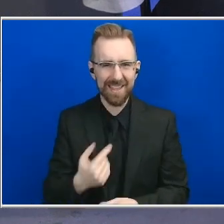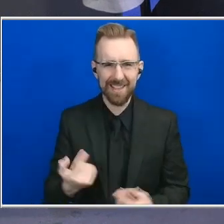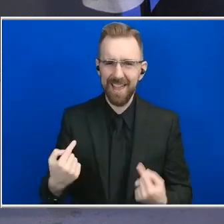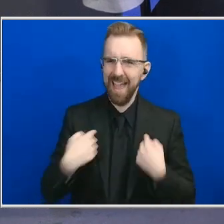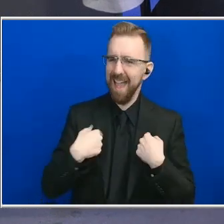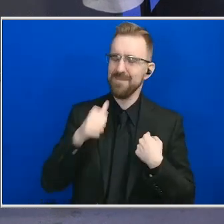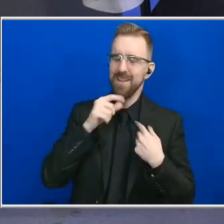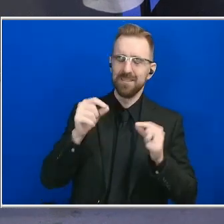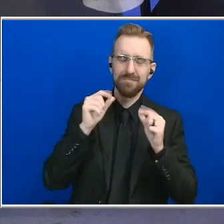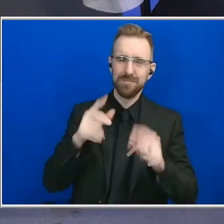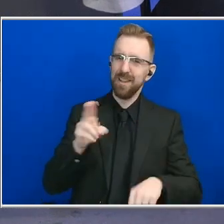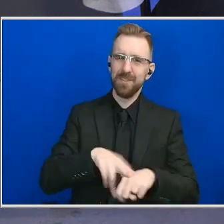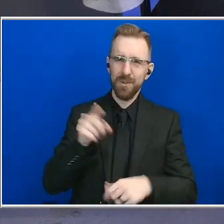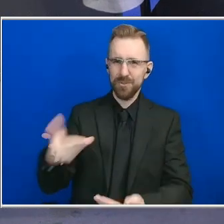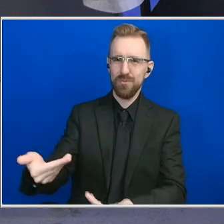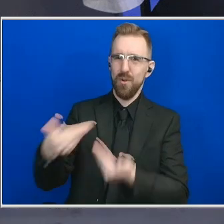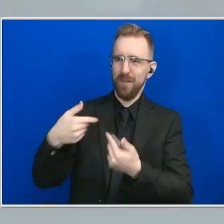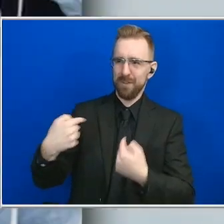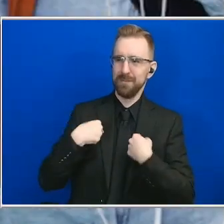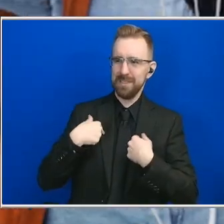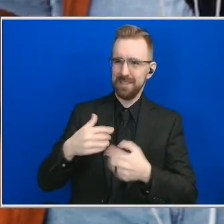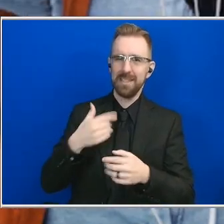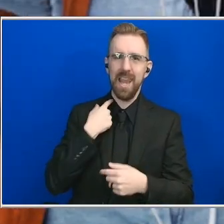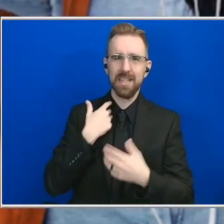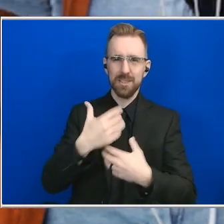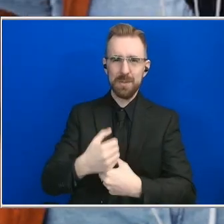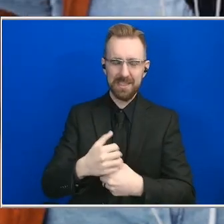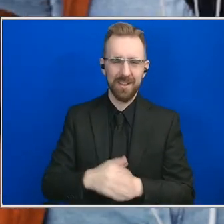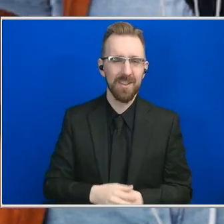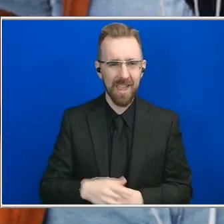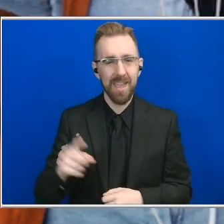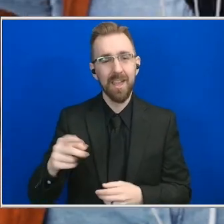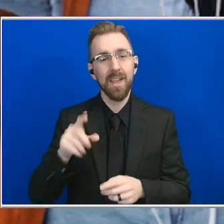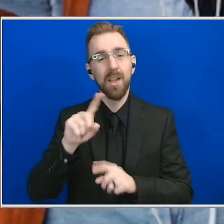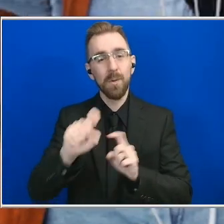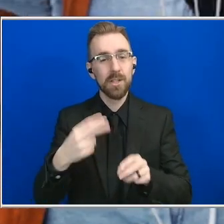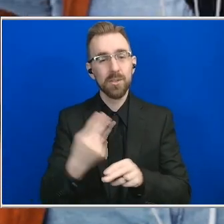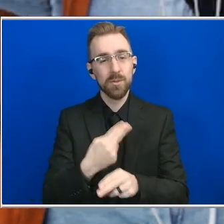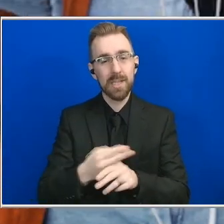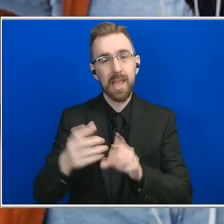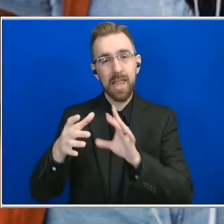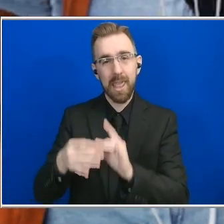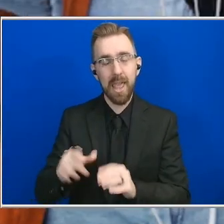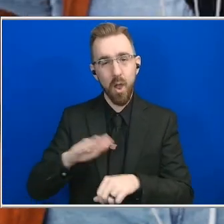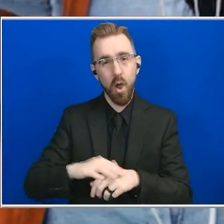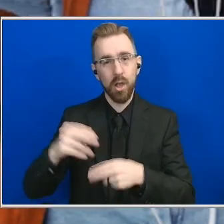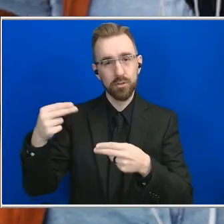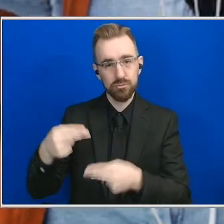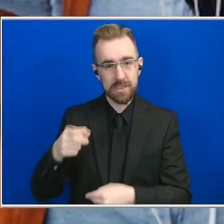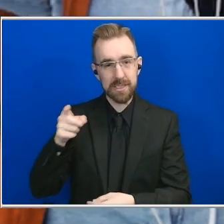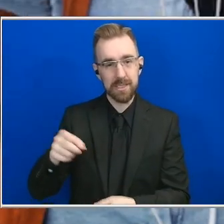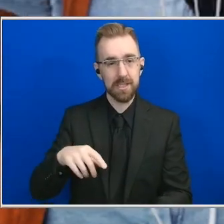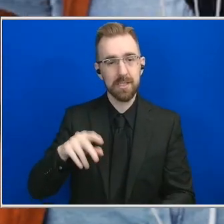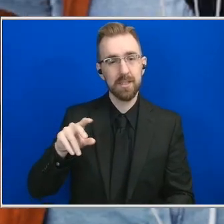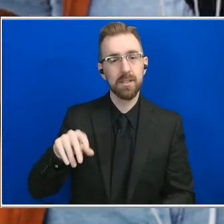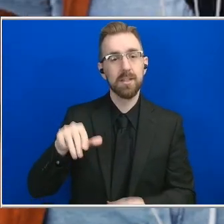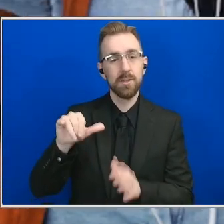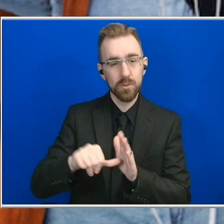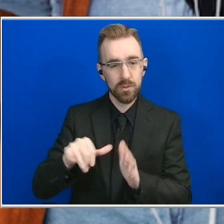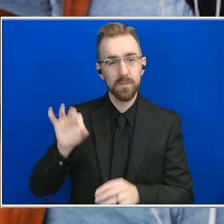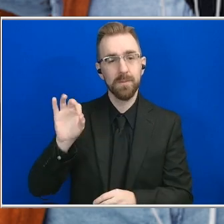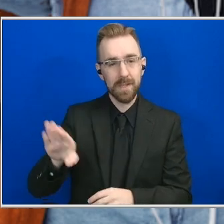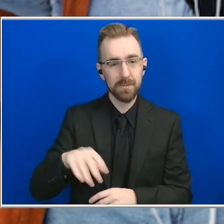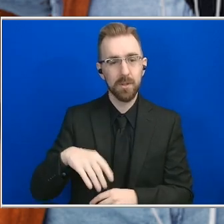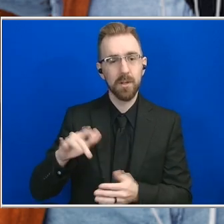that? All right, we're here to answer your questions. Send them to using the links on your screen, YouTube, Facebook, or email the Medical News Network. Let's check in